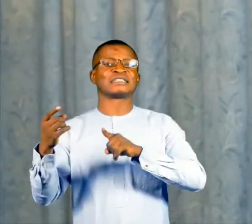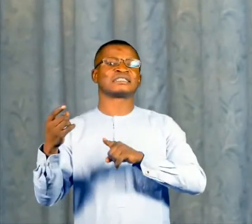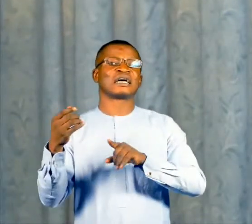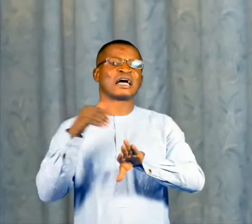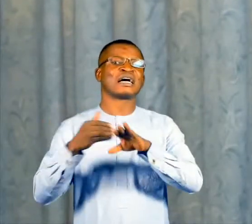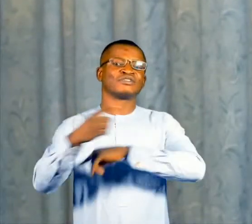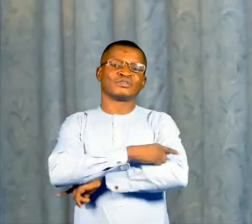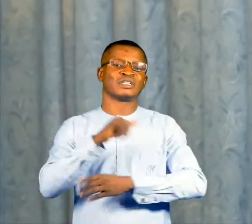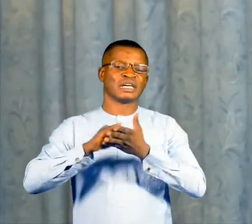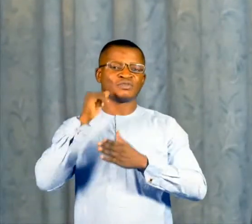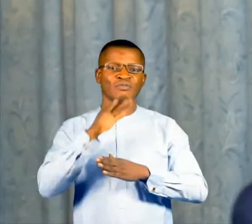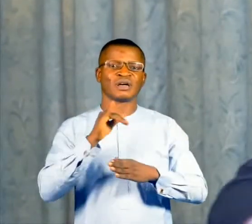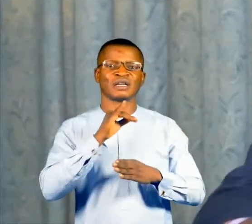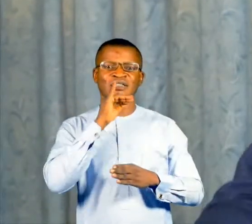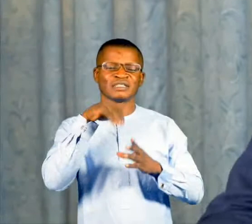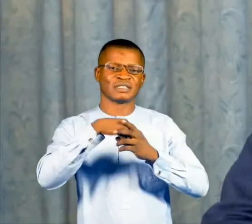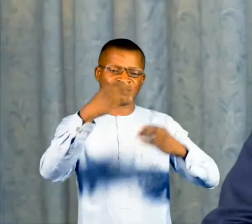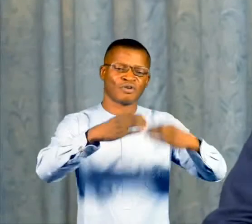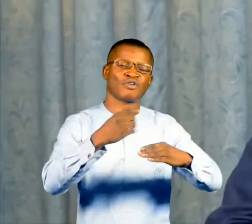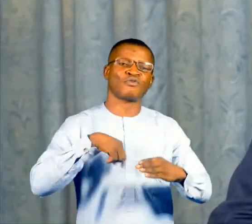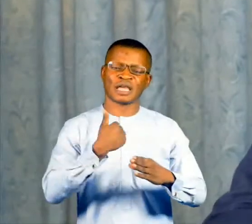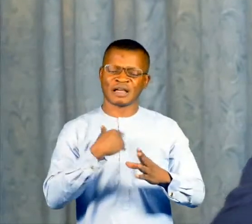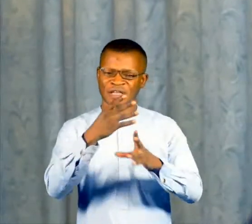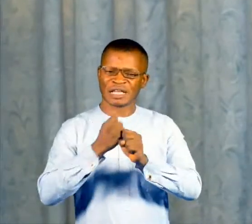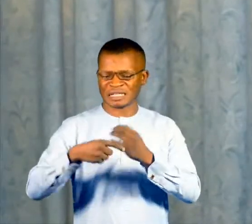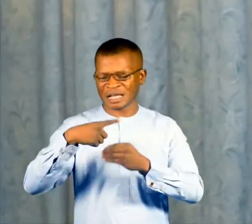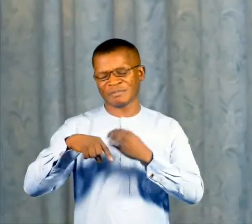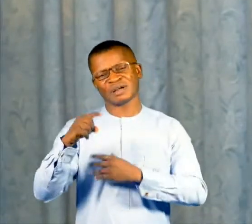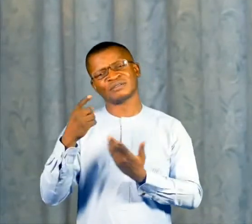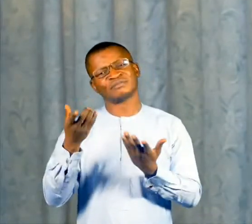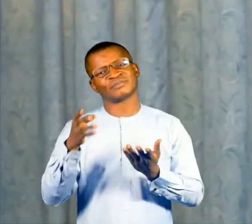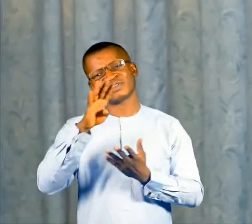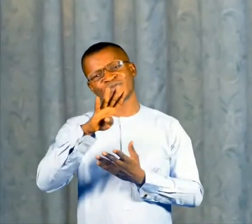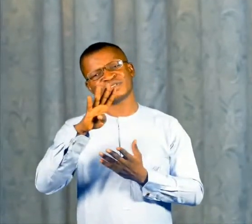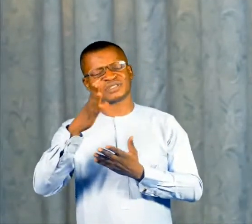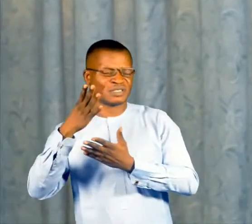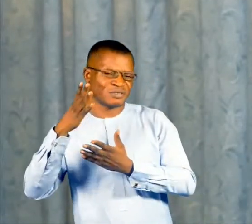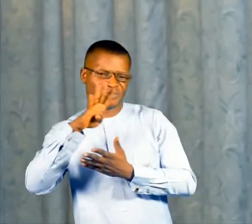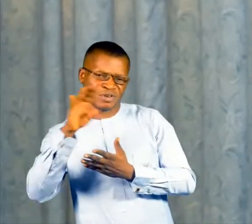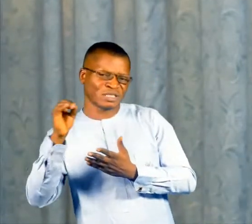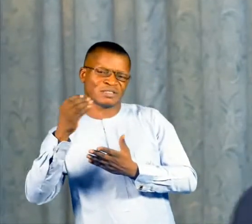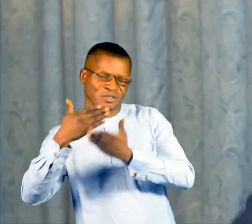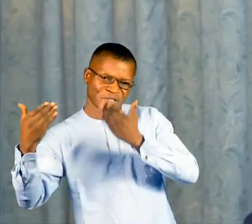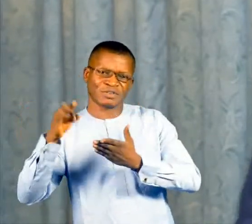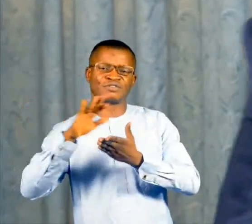As at today, the woman is being prosecuted in court. We have been able to retrieve about 40-something of those